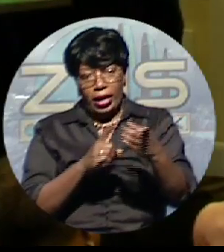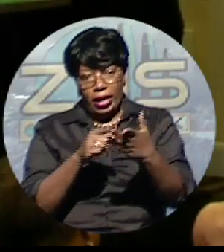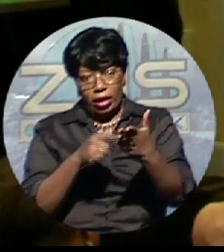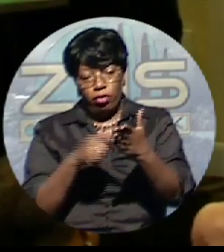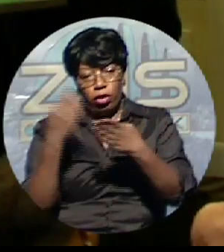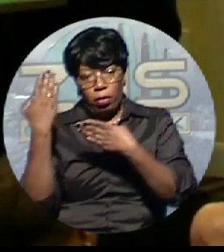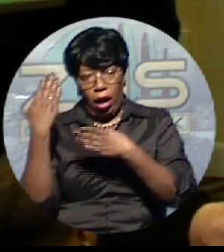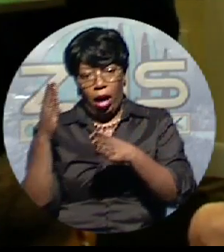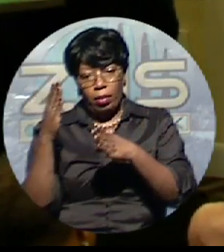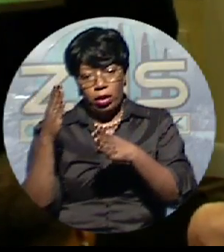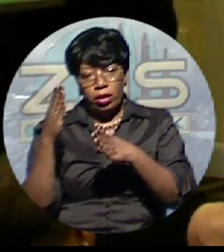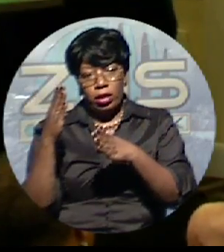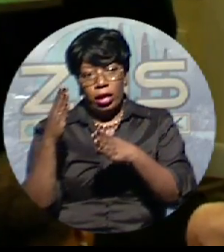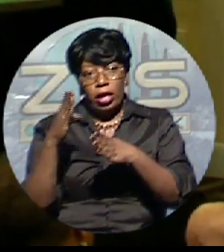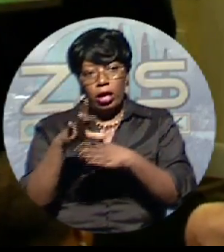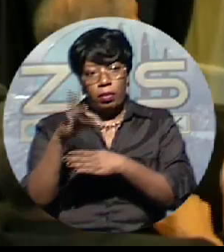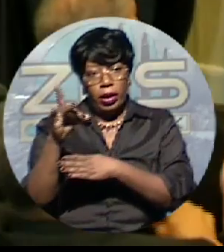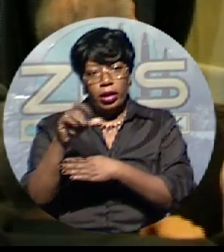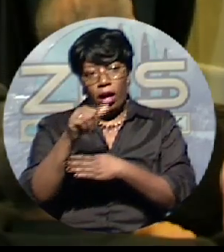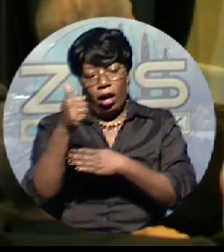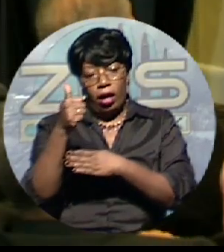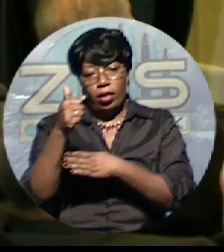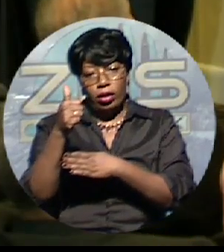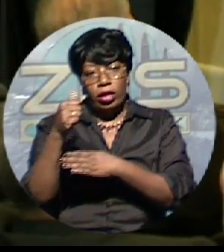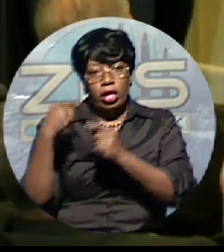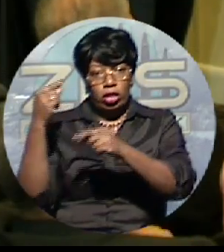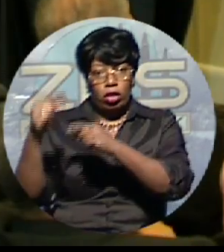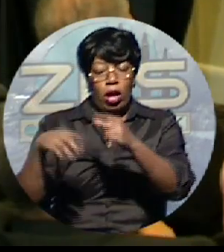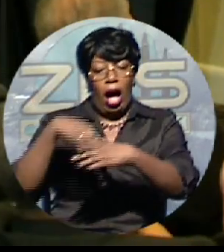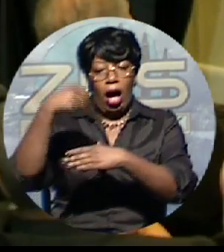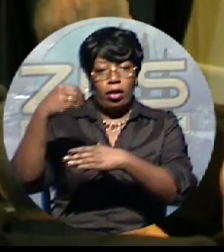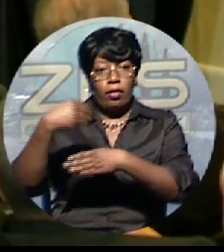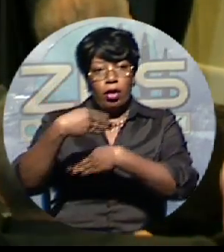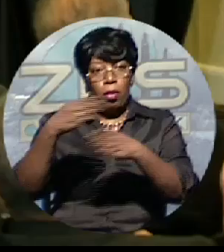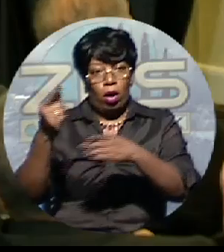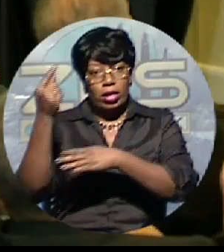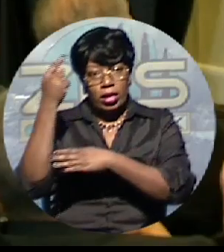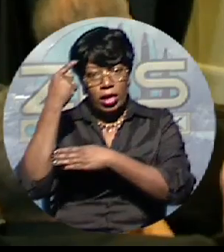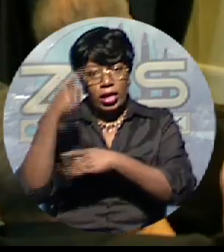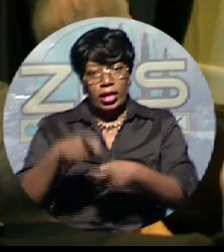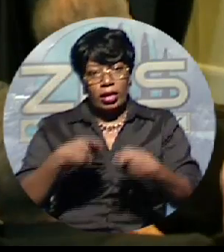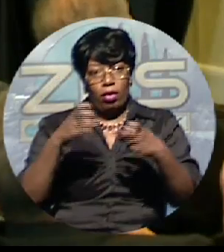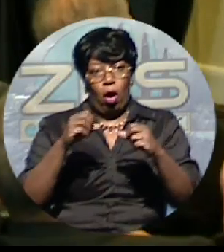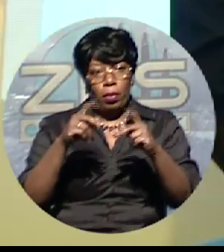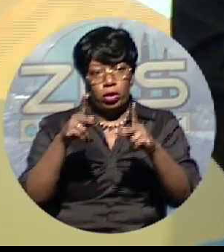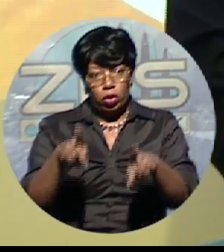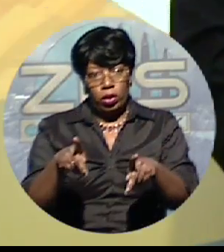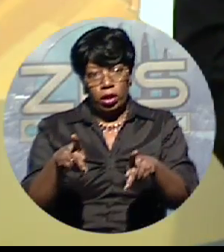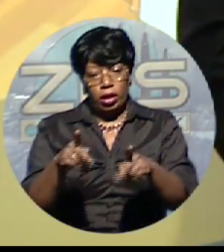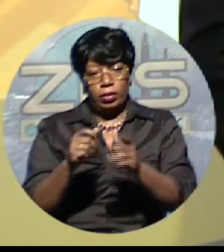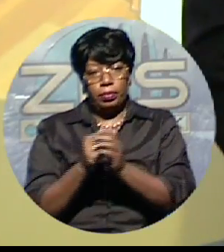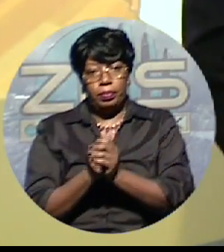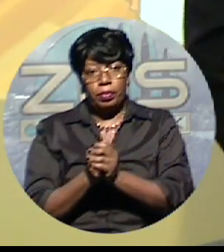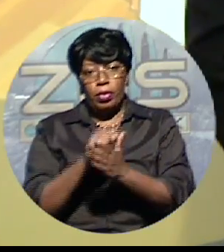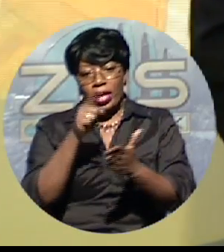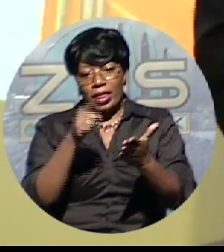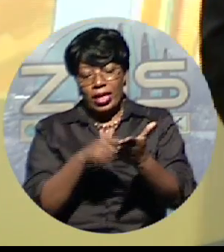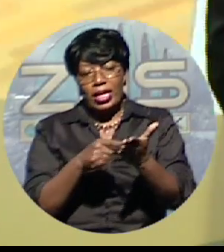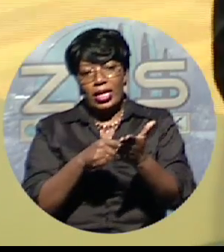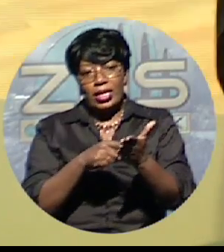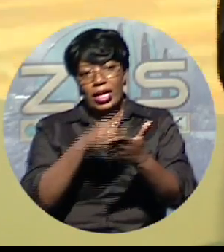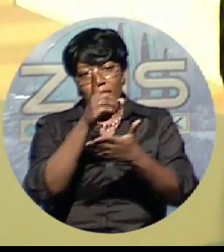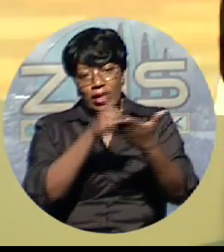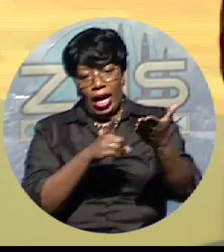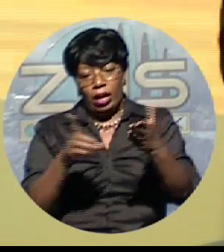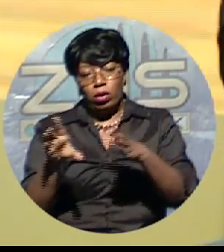determined to select the next generation for their out-of-the-box thinking and to provide them with an opportunity of a lifetime. This design is